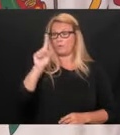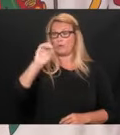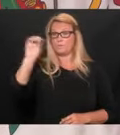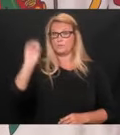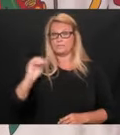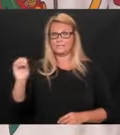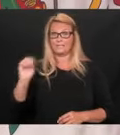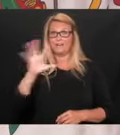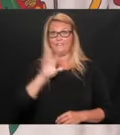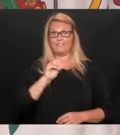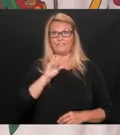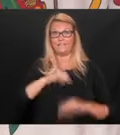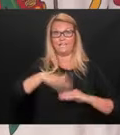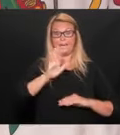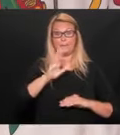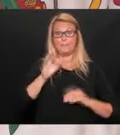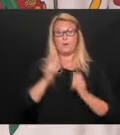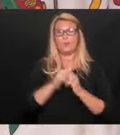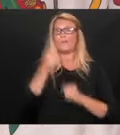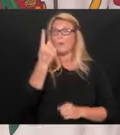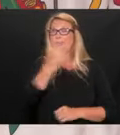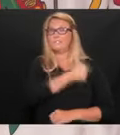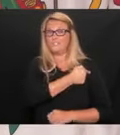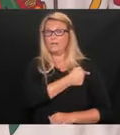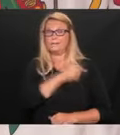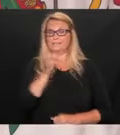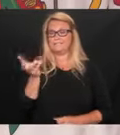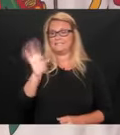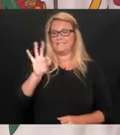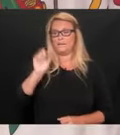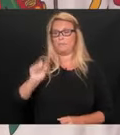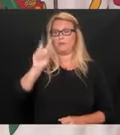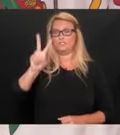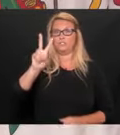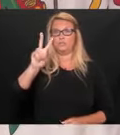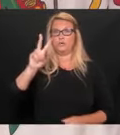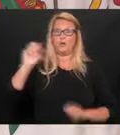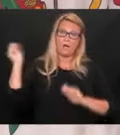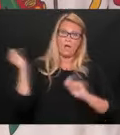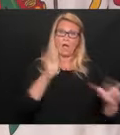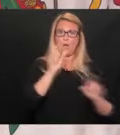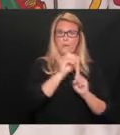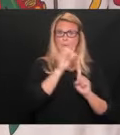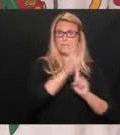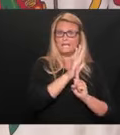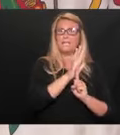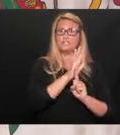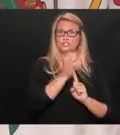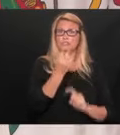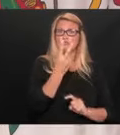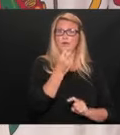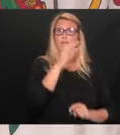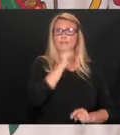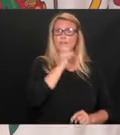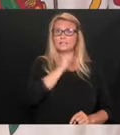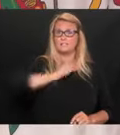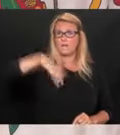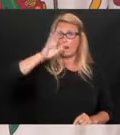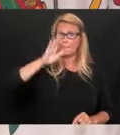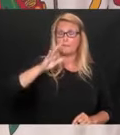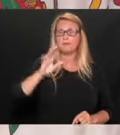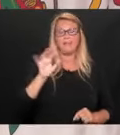and olders with one shot. We're at 69.2% of all the population that's eligible 12 and older. All